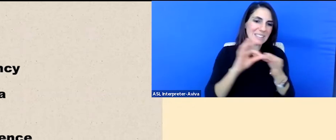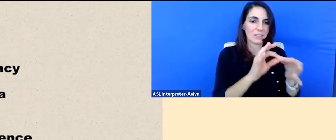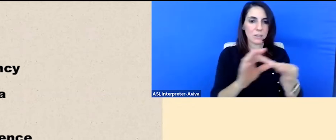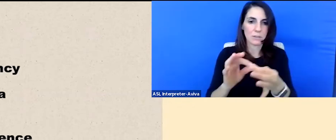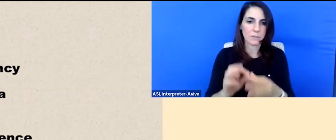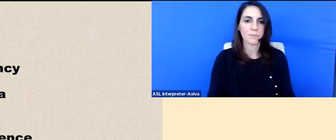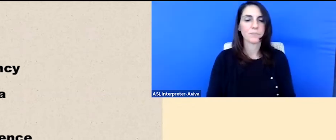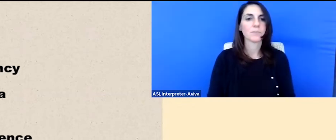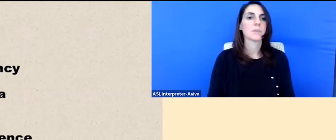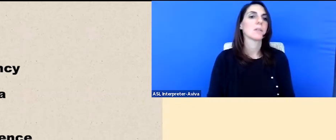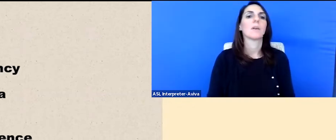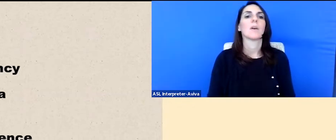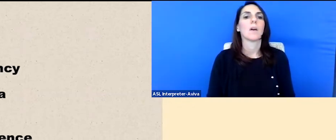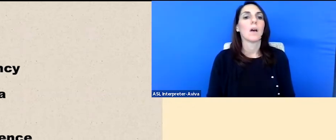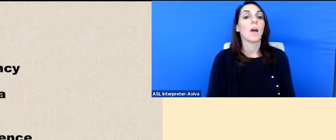Next, Debbie.